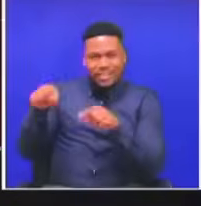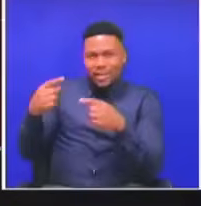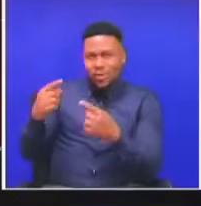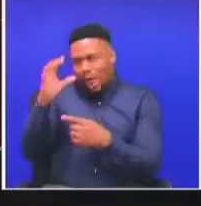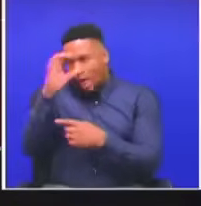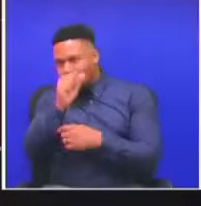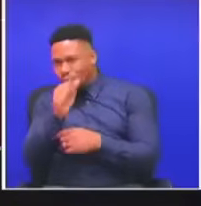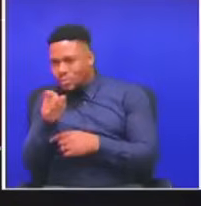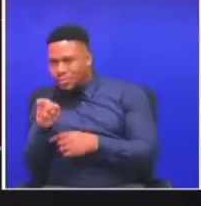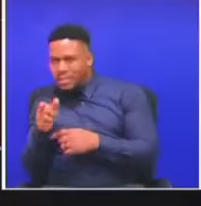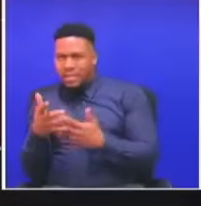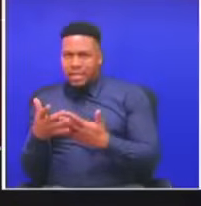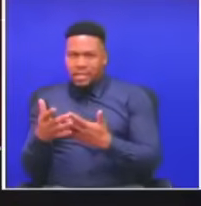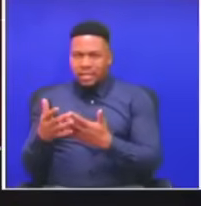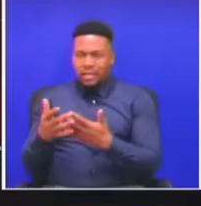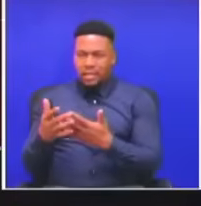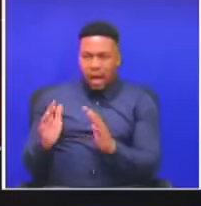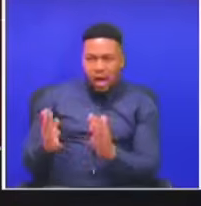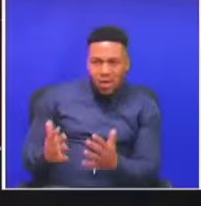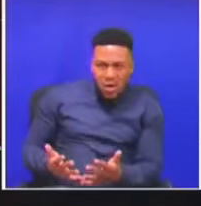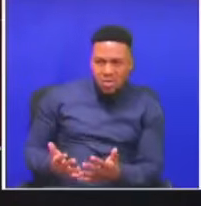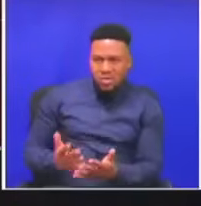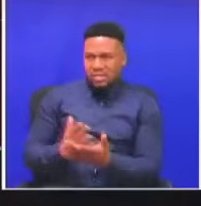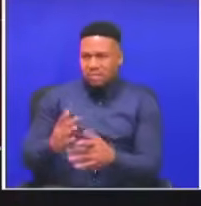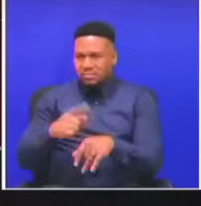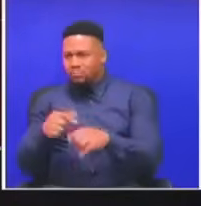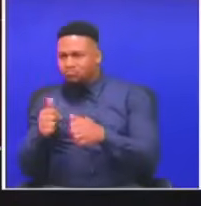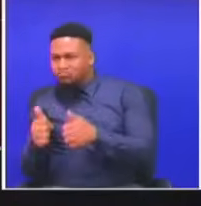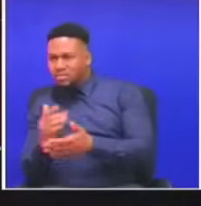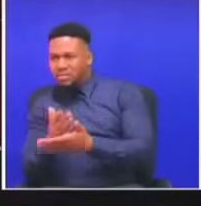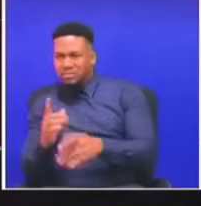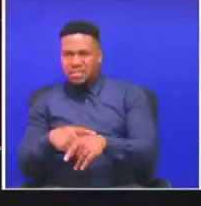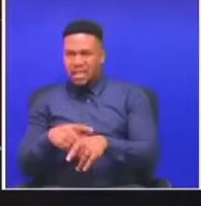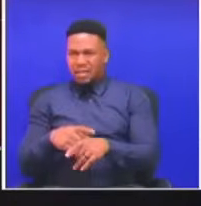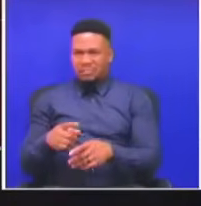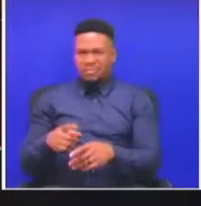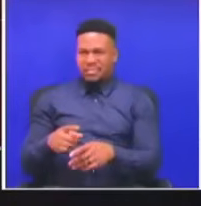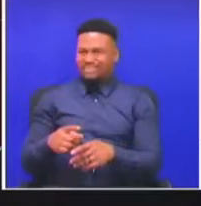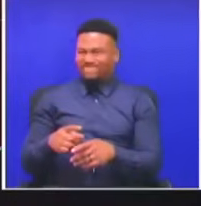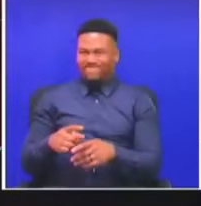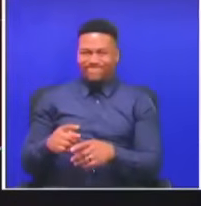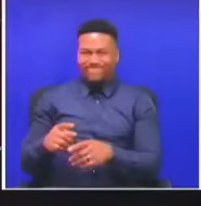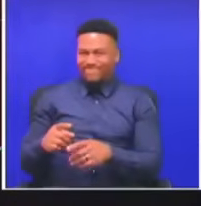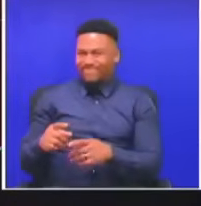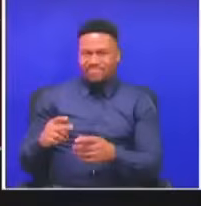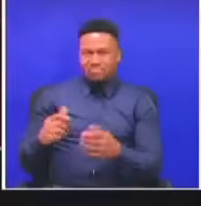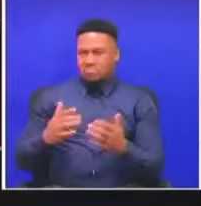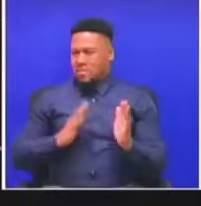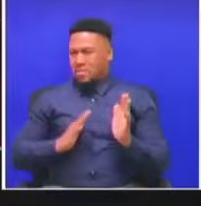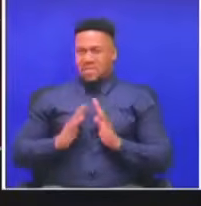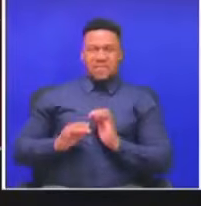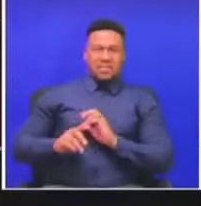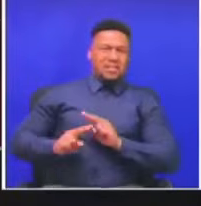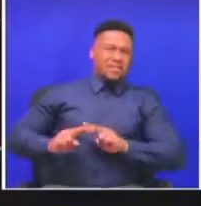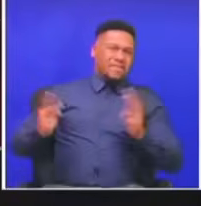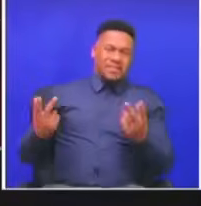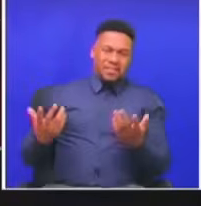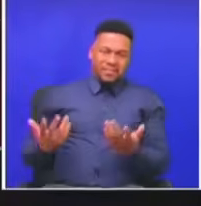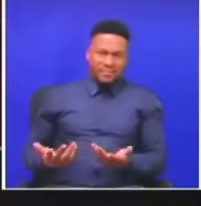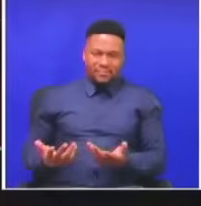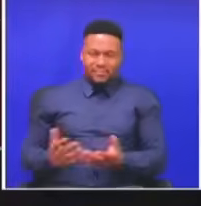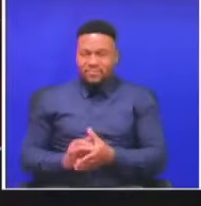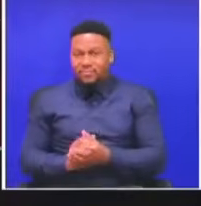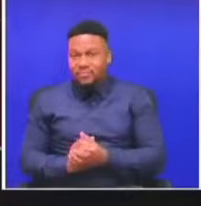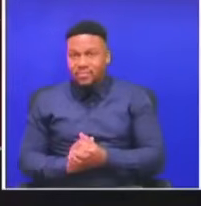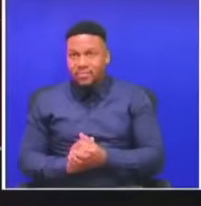times just retaliates. And without being supplicants, without going